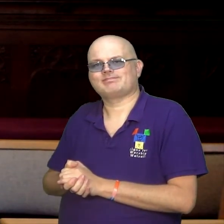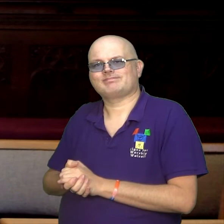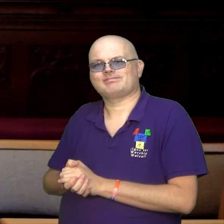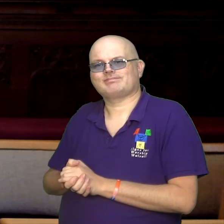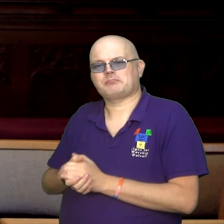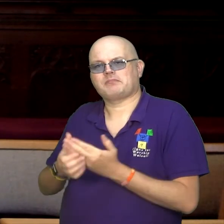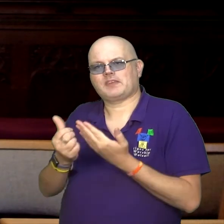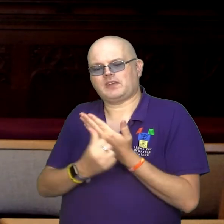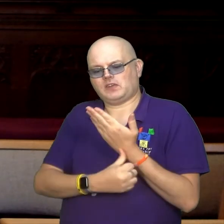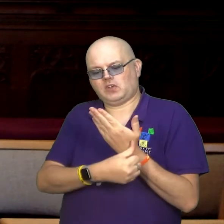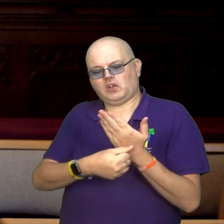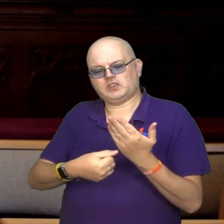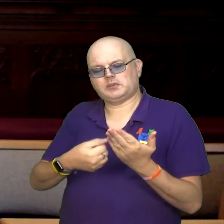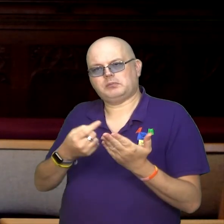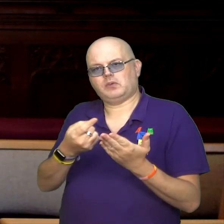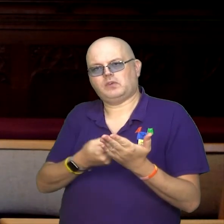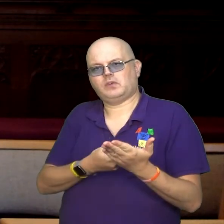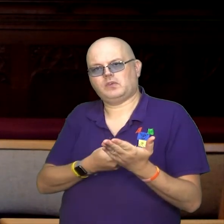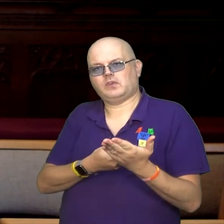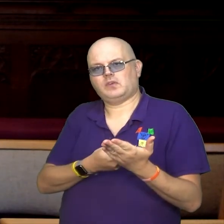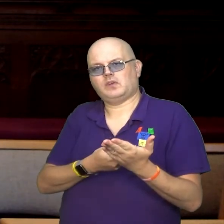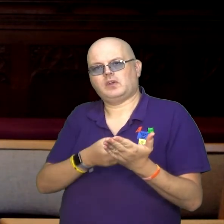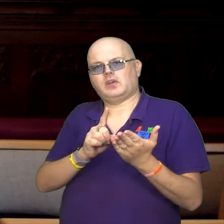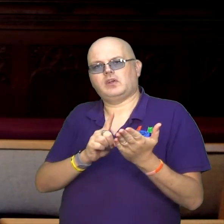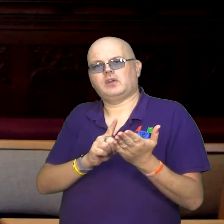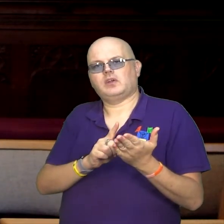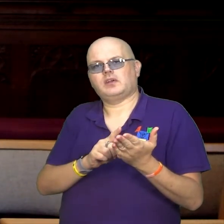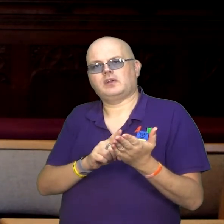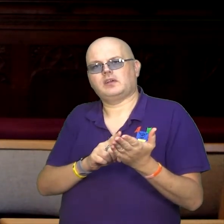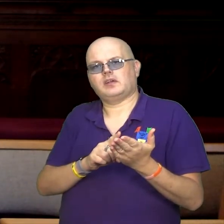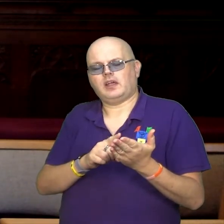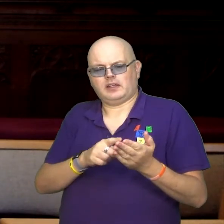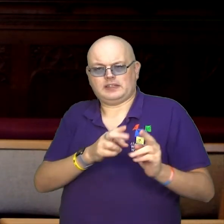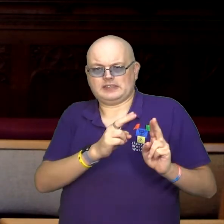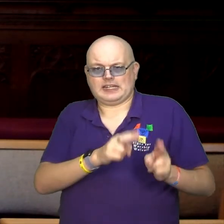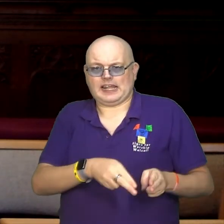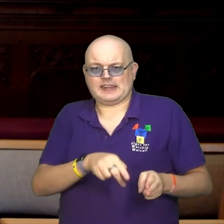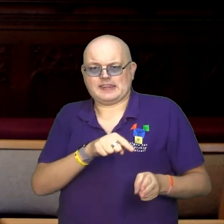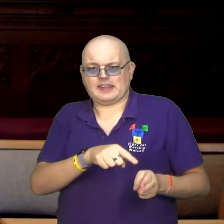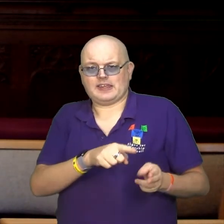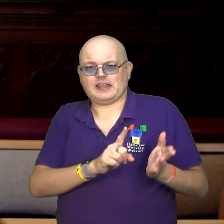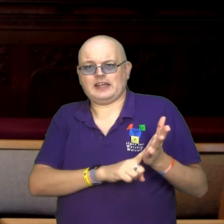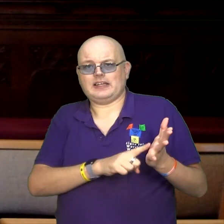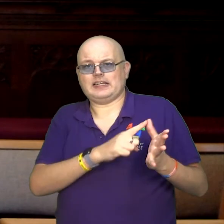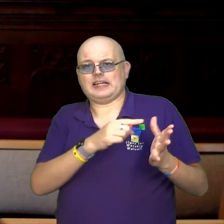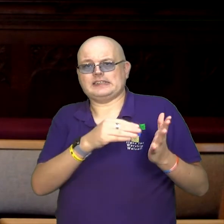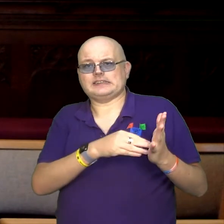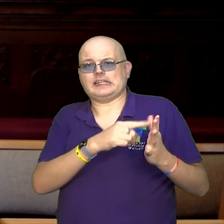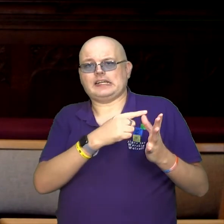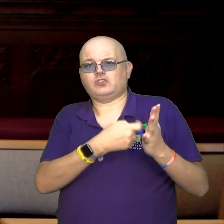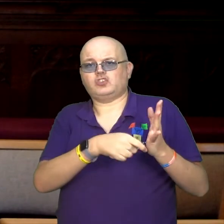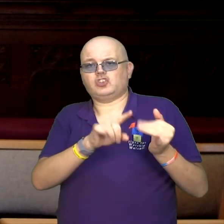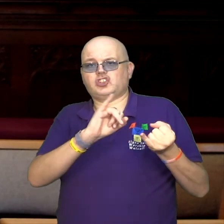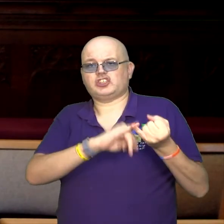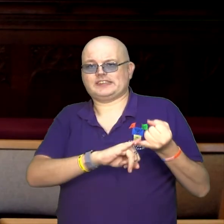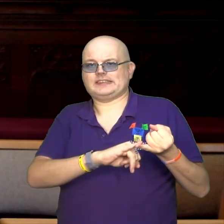In the gospel reading today, we heard of the death of